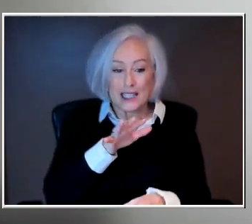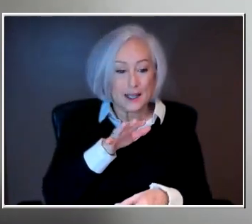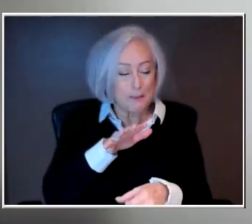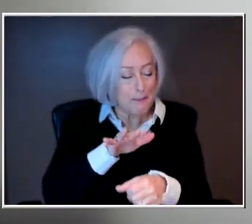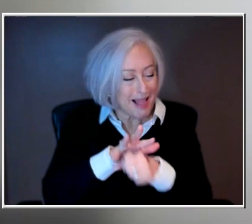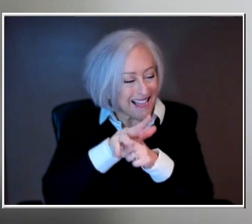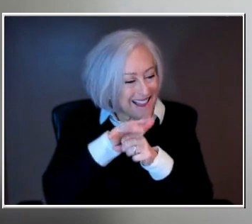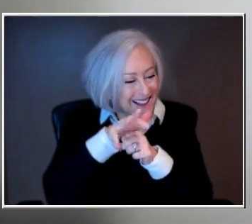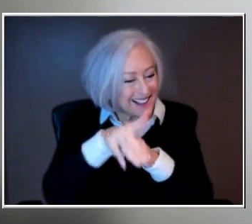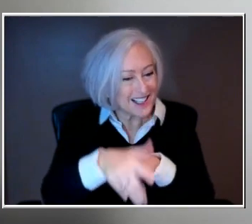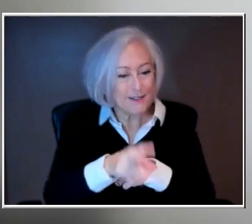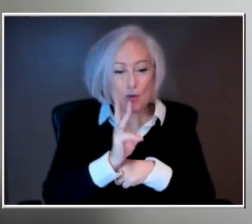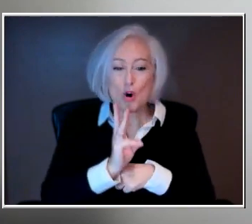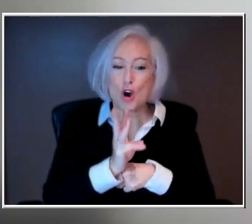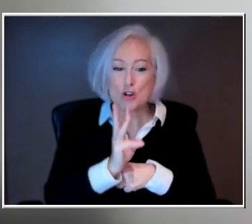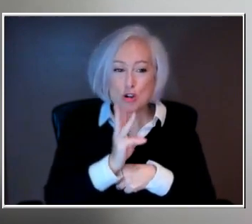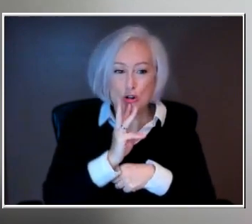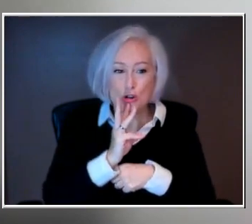in layers,